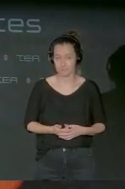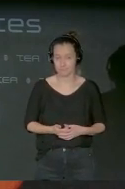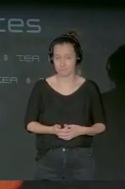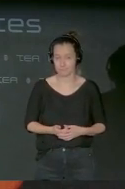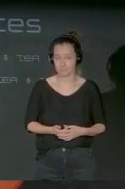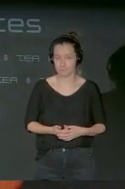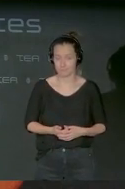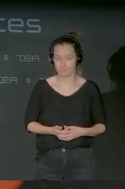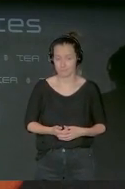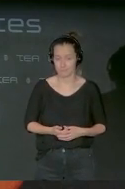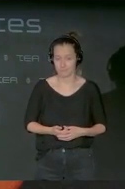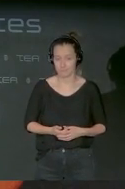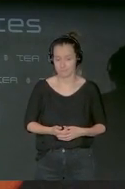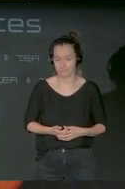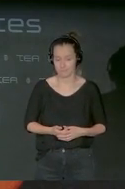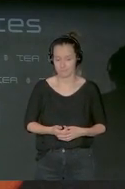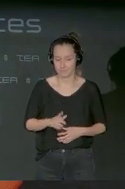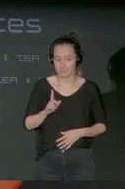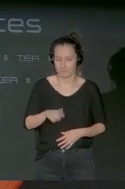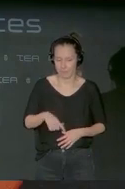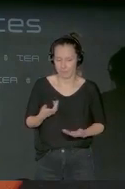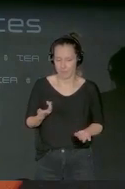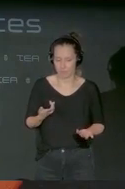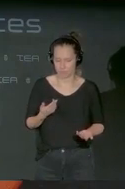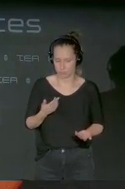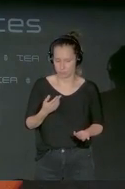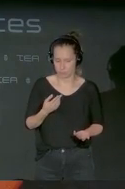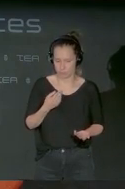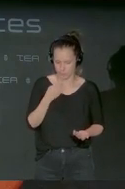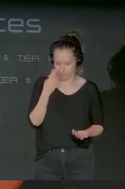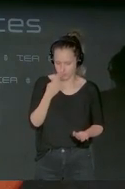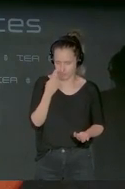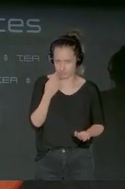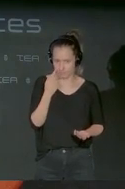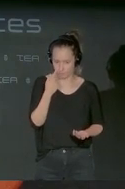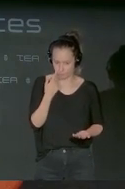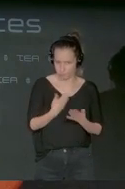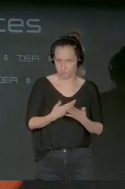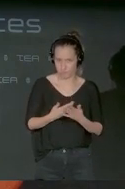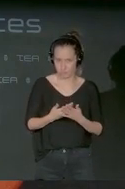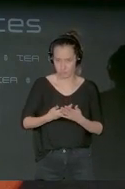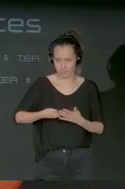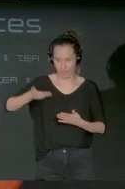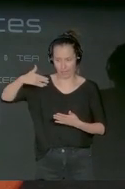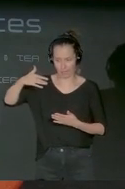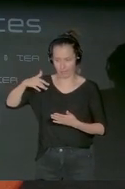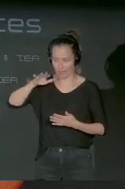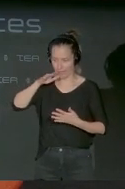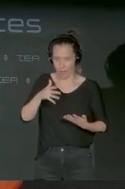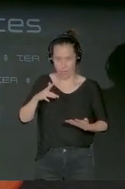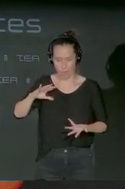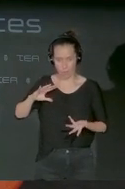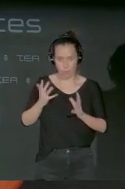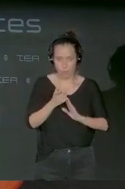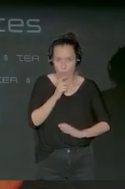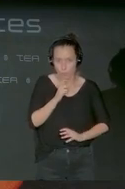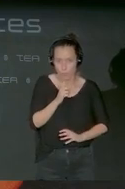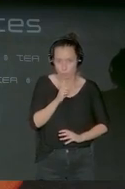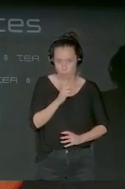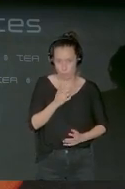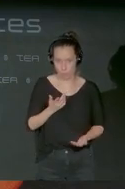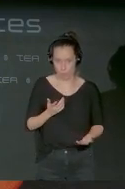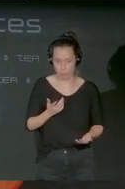European Parliament resolution back in autumn 2022, because I think she... That was a key step